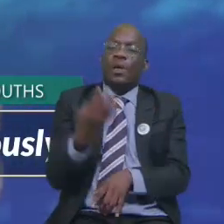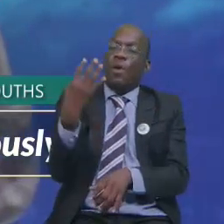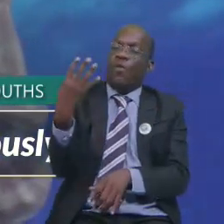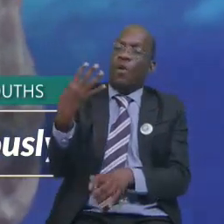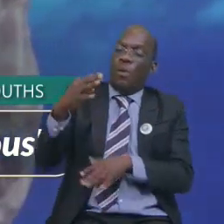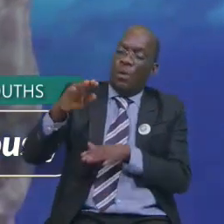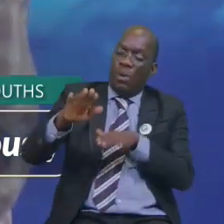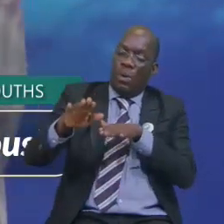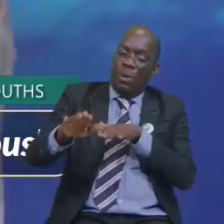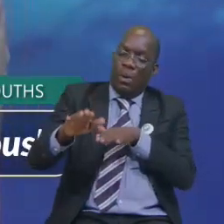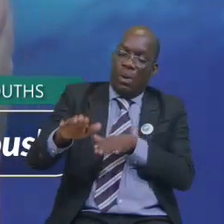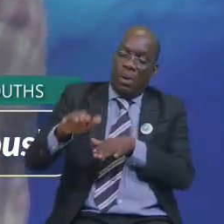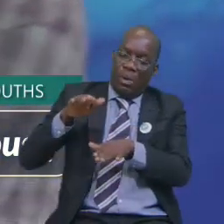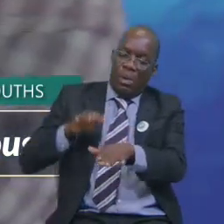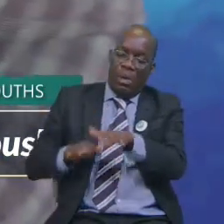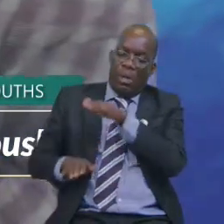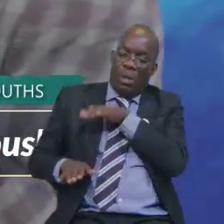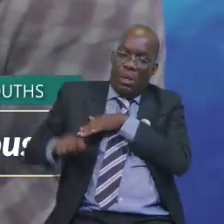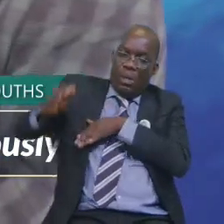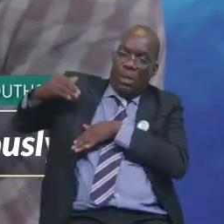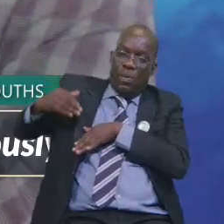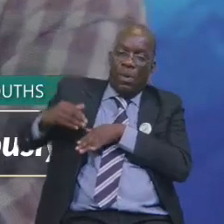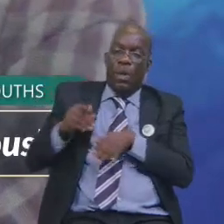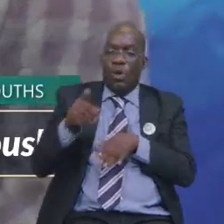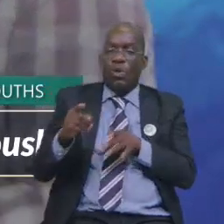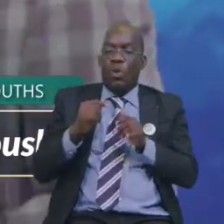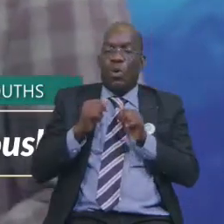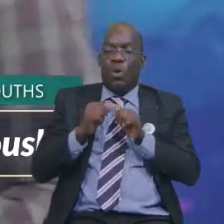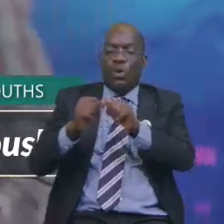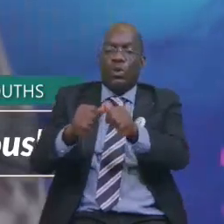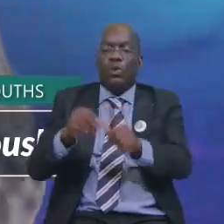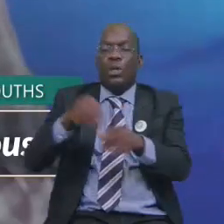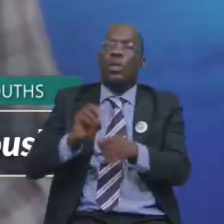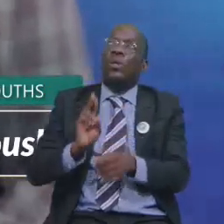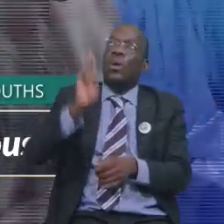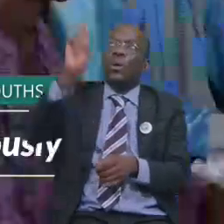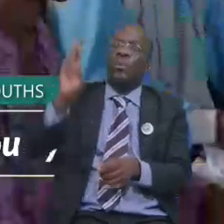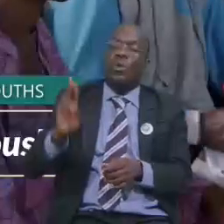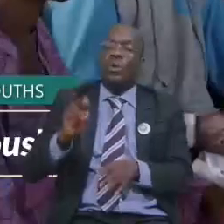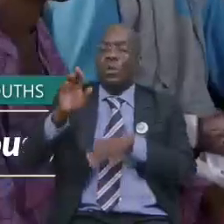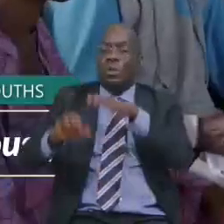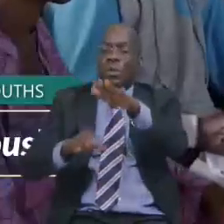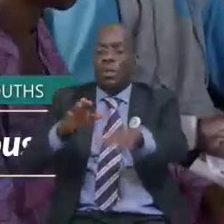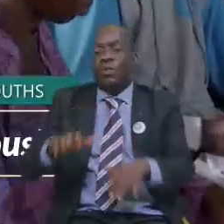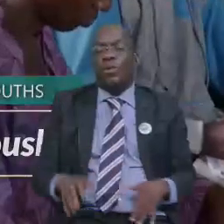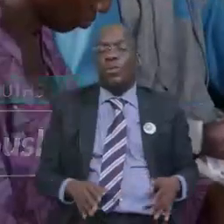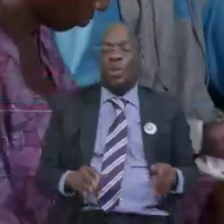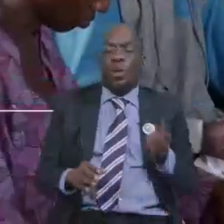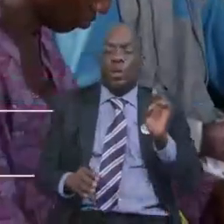you are maintaining upward steps tenaciously. And now number